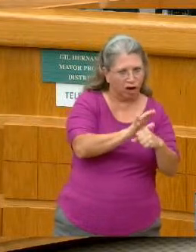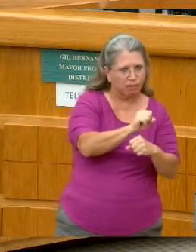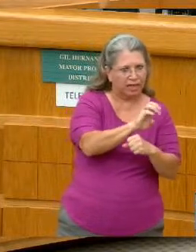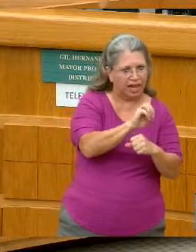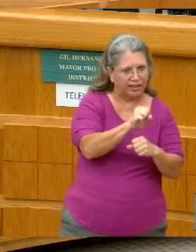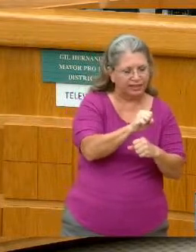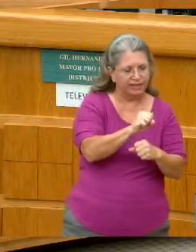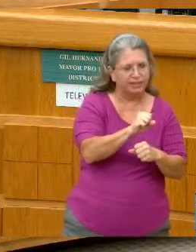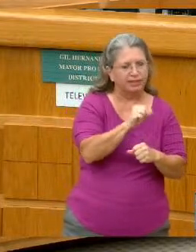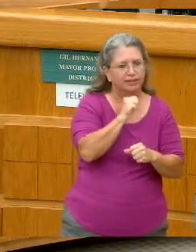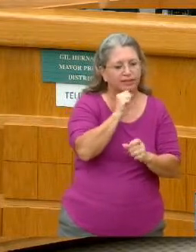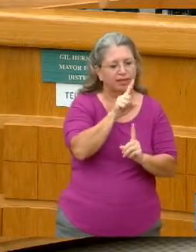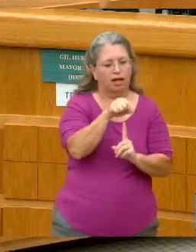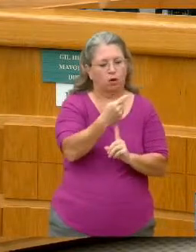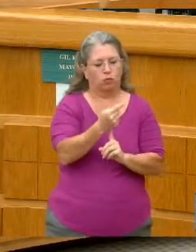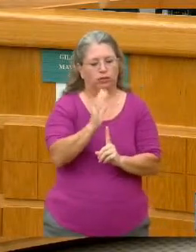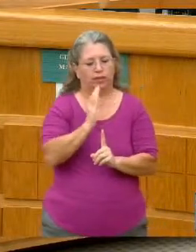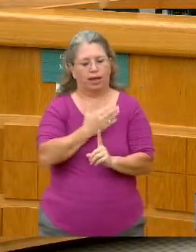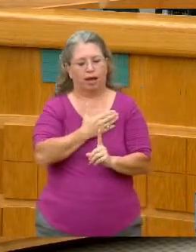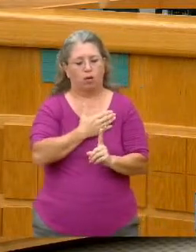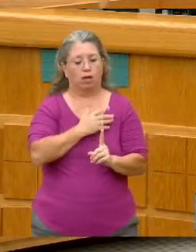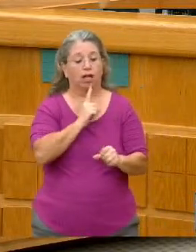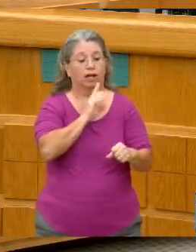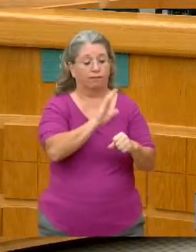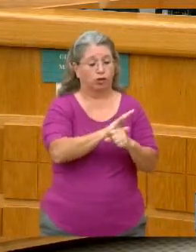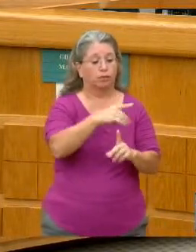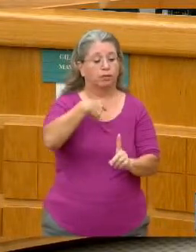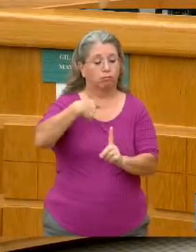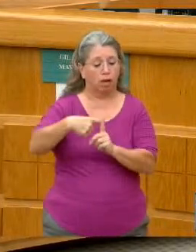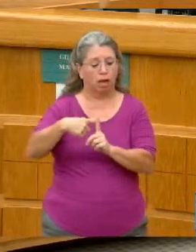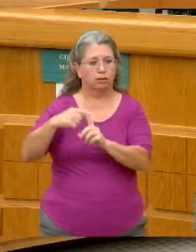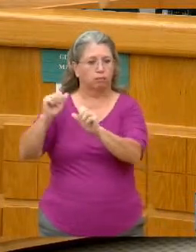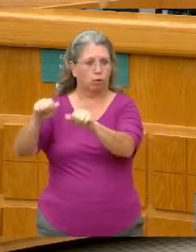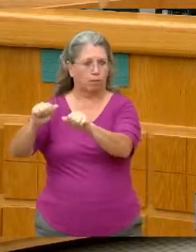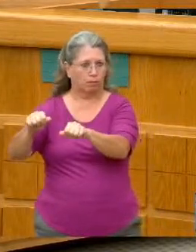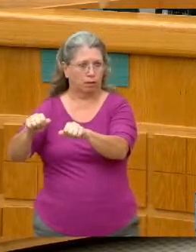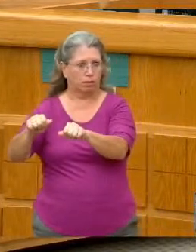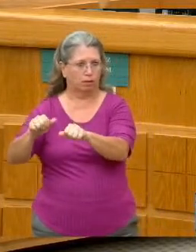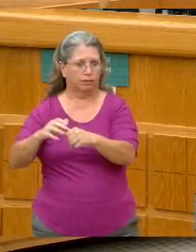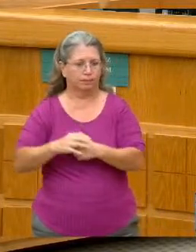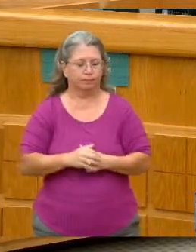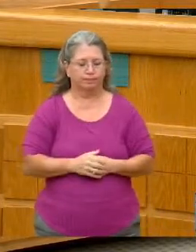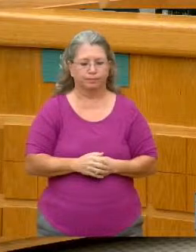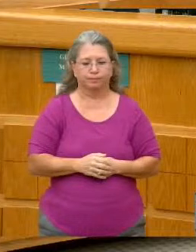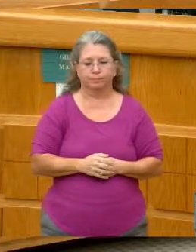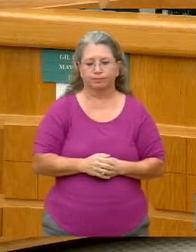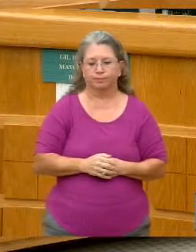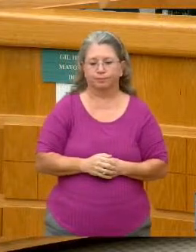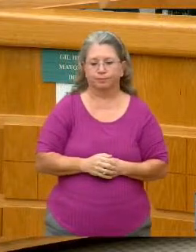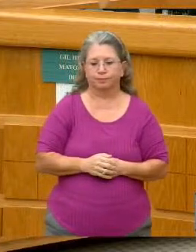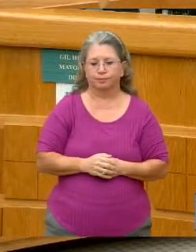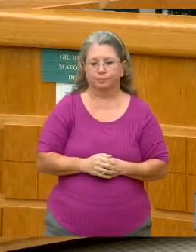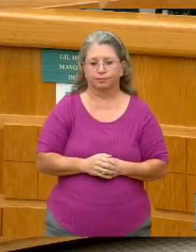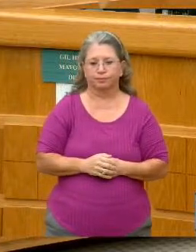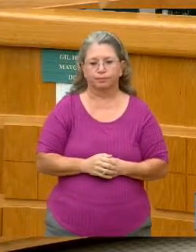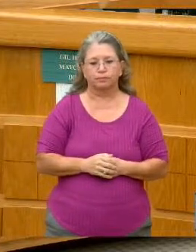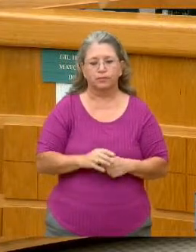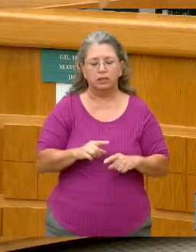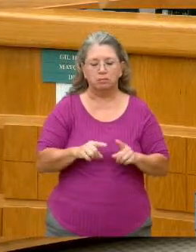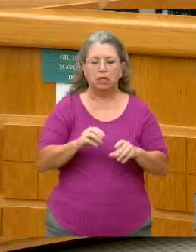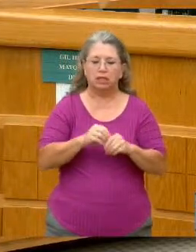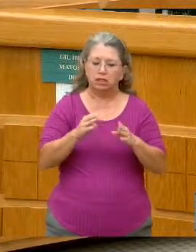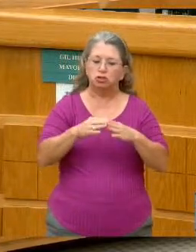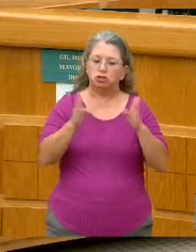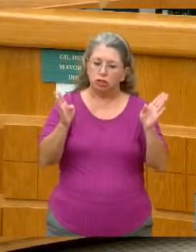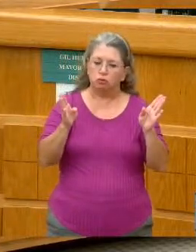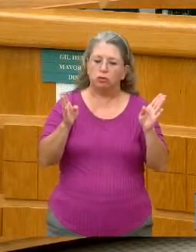probable cases, so the shape looks a little bit different. In general, there's a good trend of downwards in the